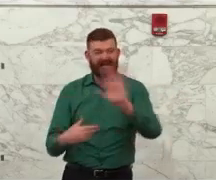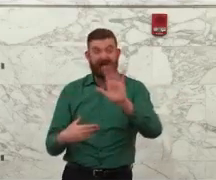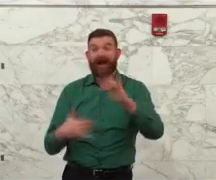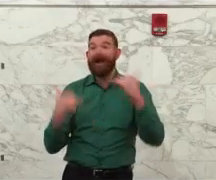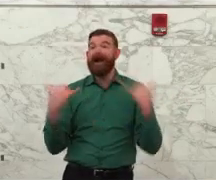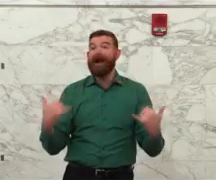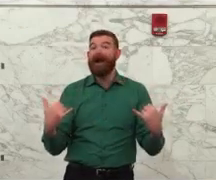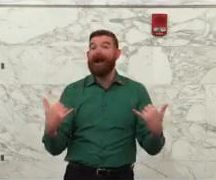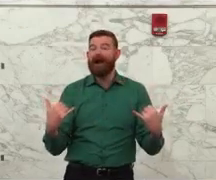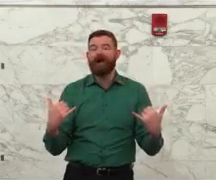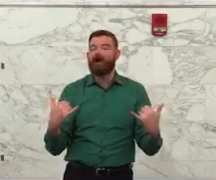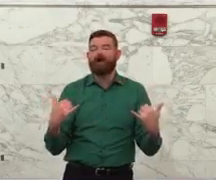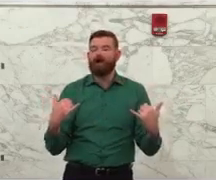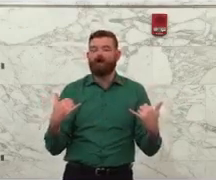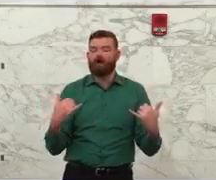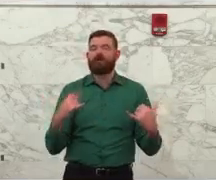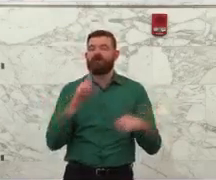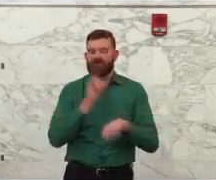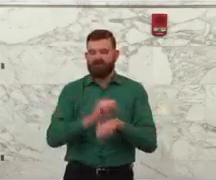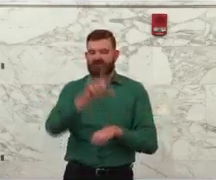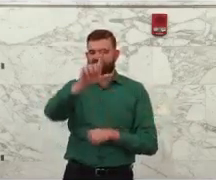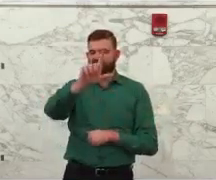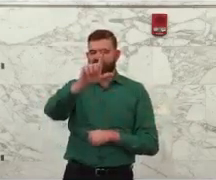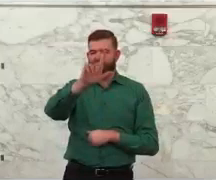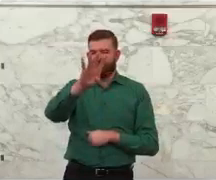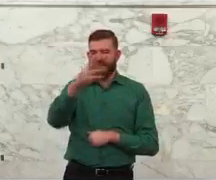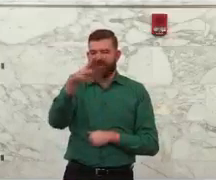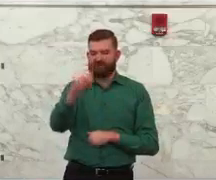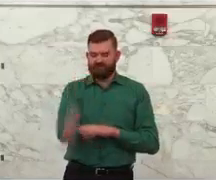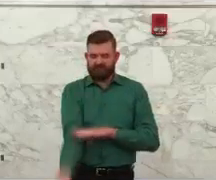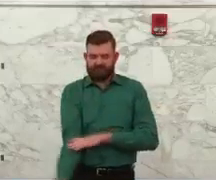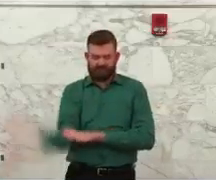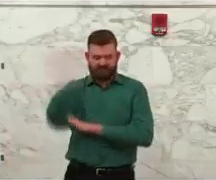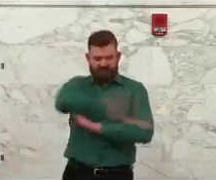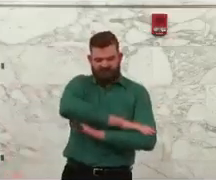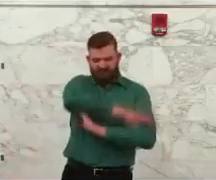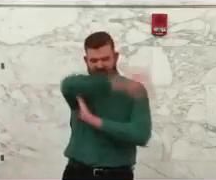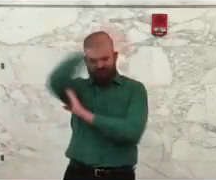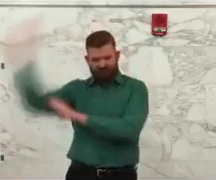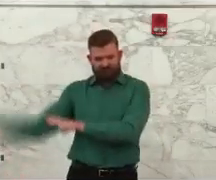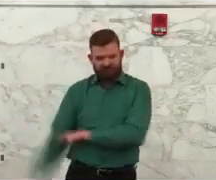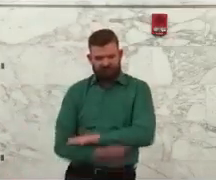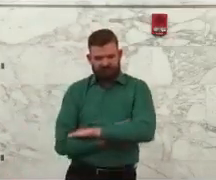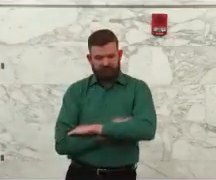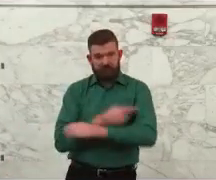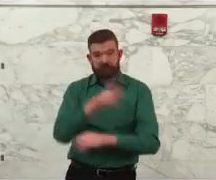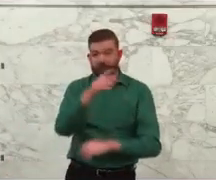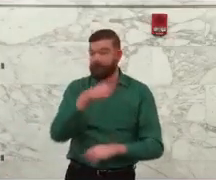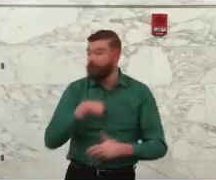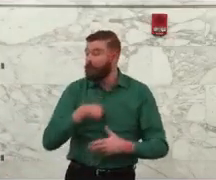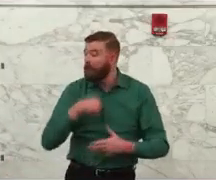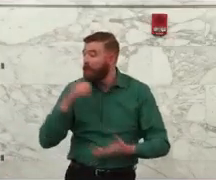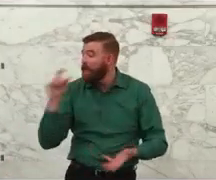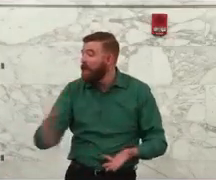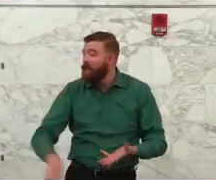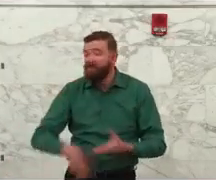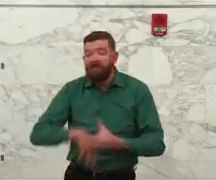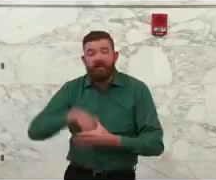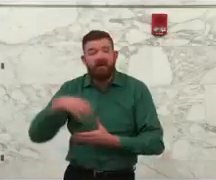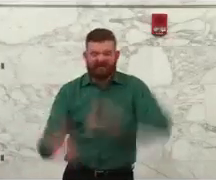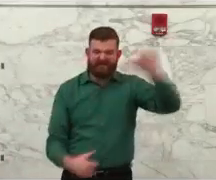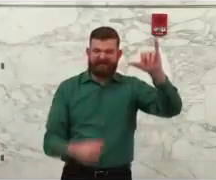anyone else who wants to weigh in? I will, and I know yesterday we held, the Attorney General hosted the phone call, which the Governor